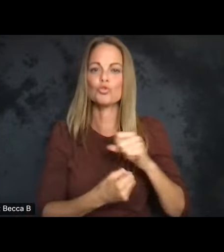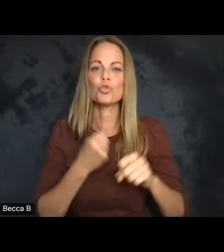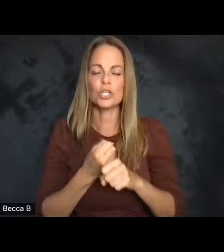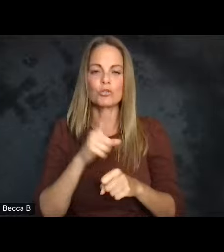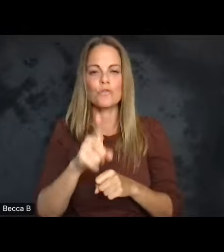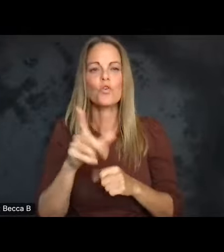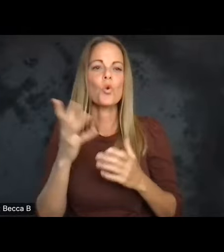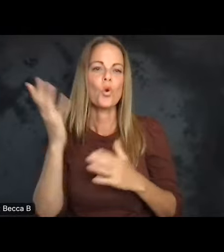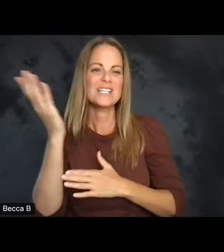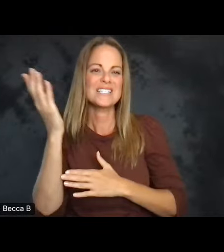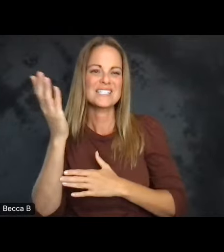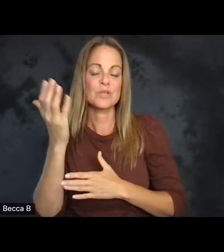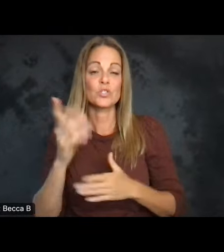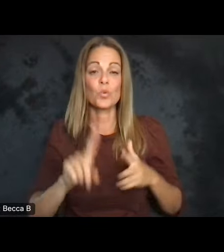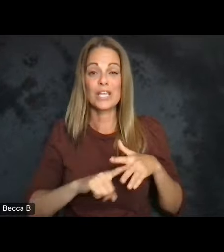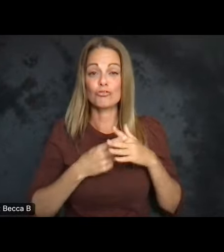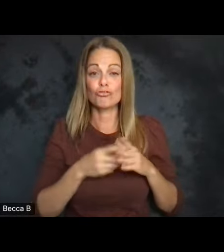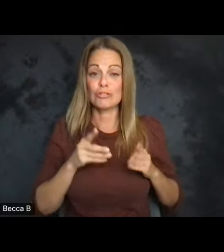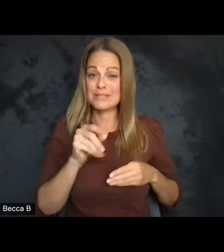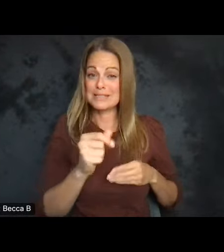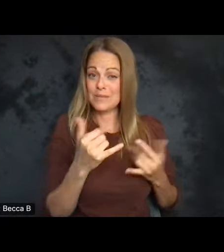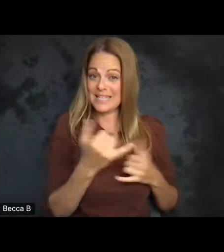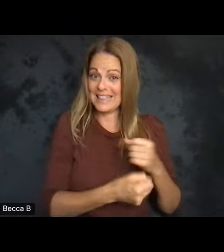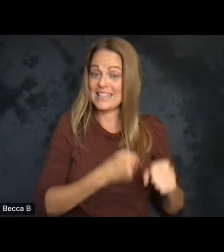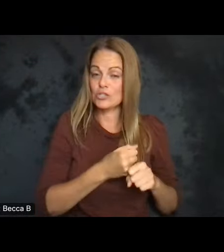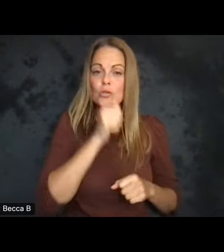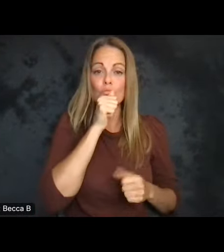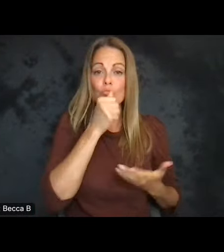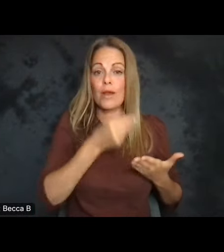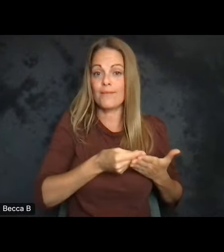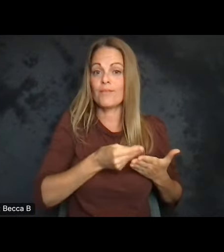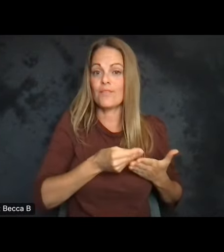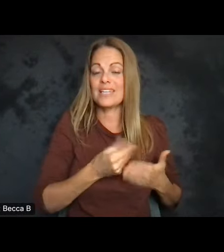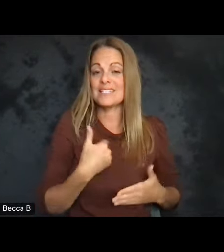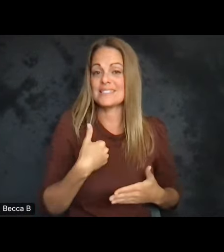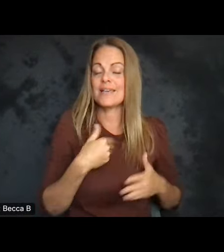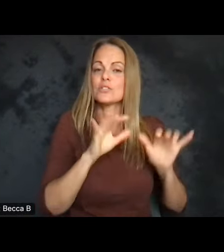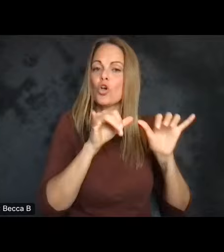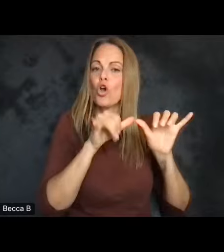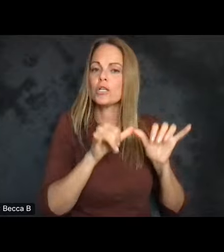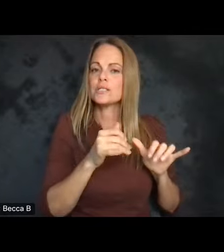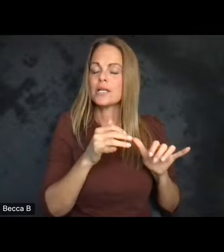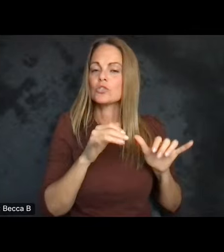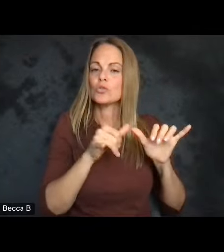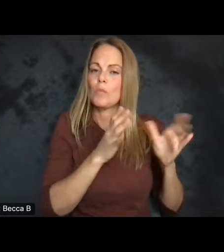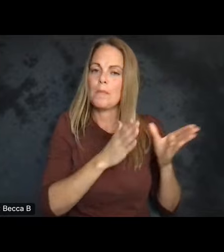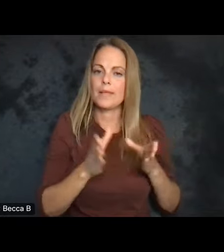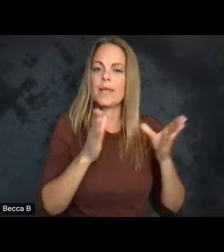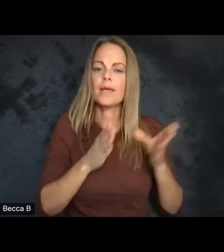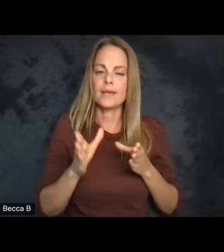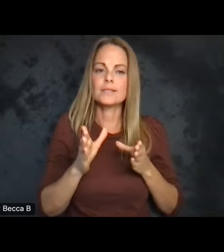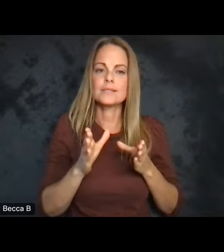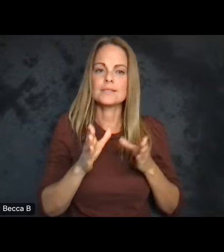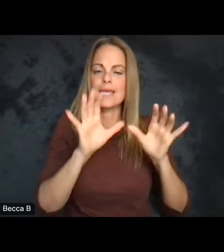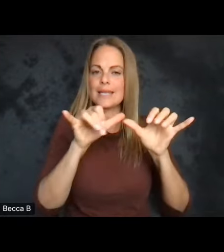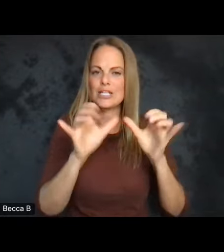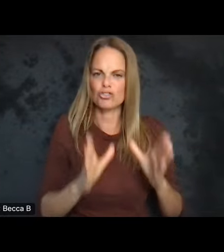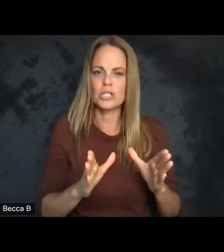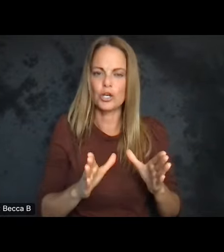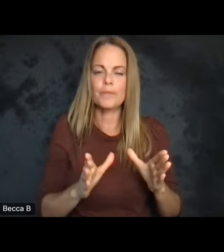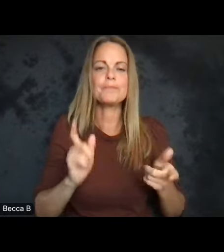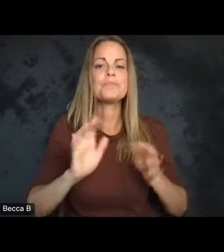We can start spending this year because we already have private funds. That'll be architectural plans and engineering, most